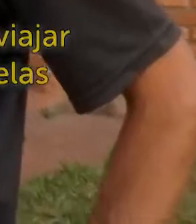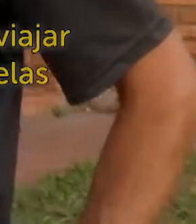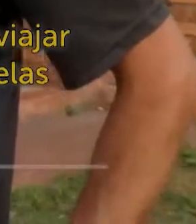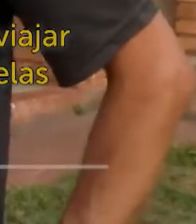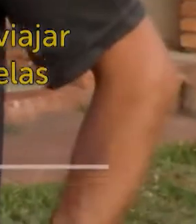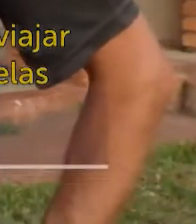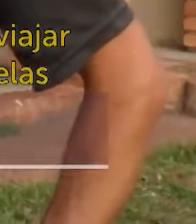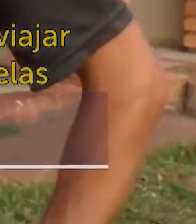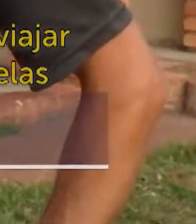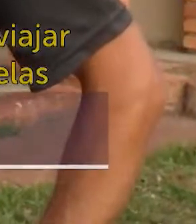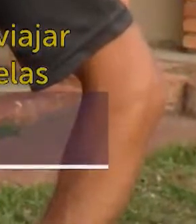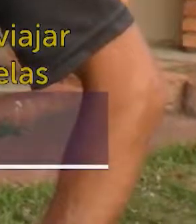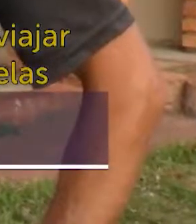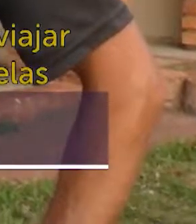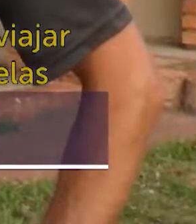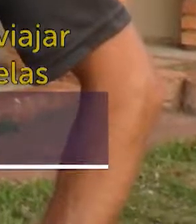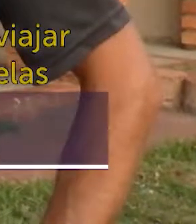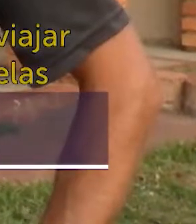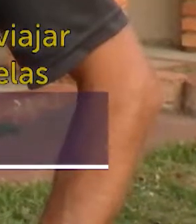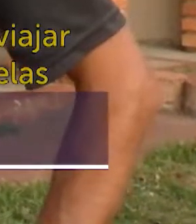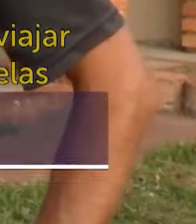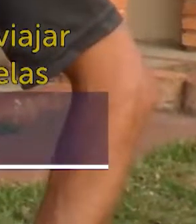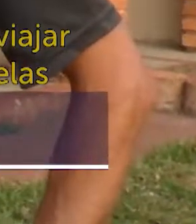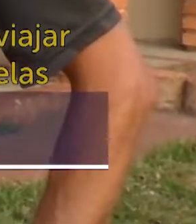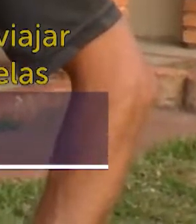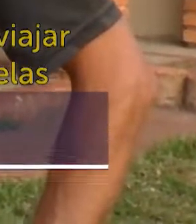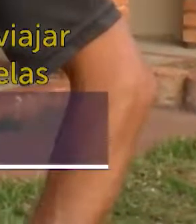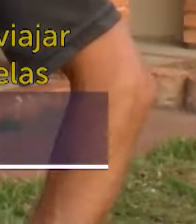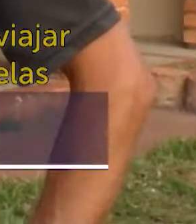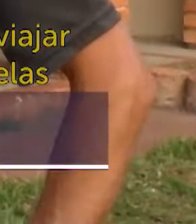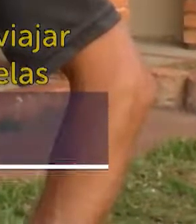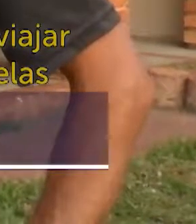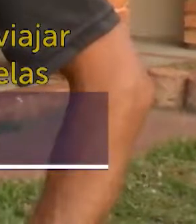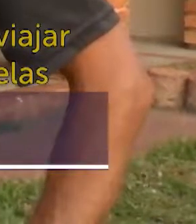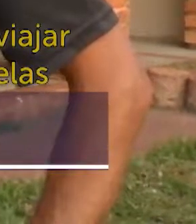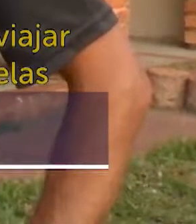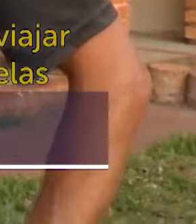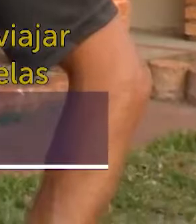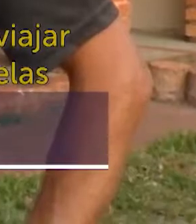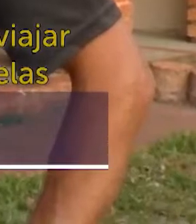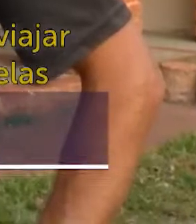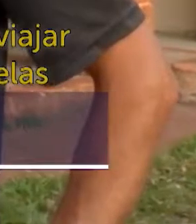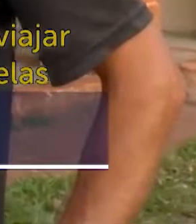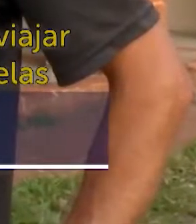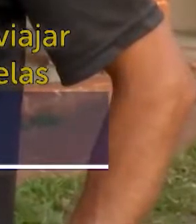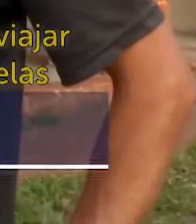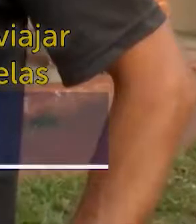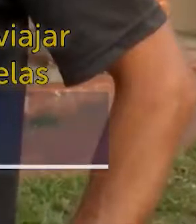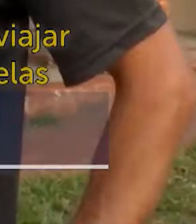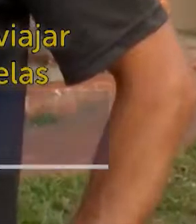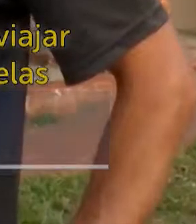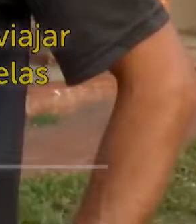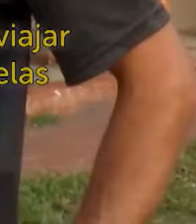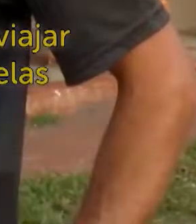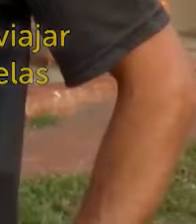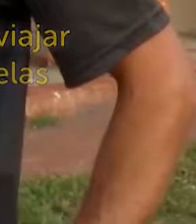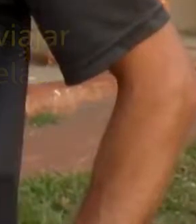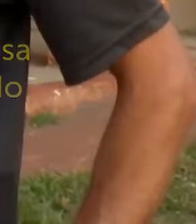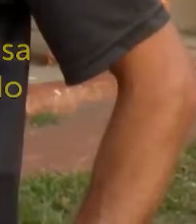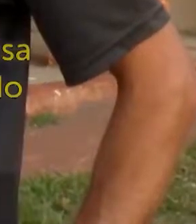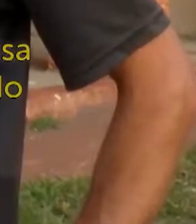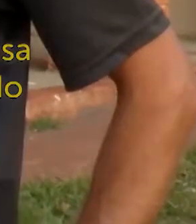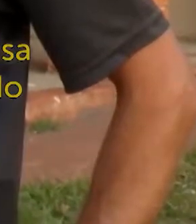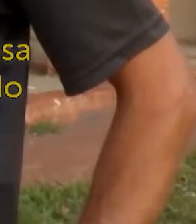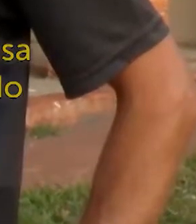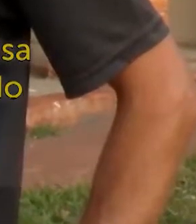Couchsurfing is really good. It's a really different way to travel because you meet people, you live with them, and